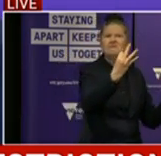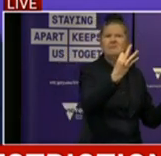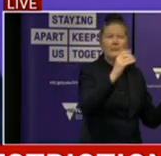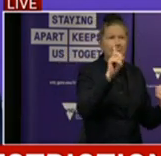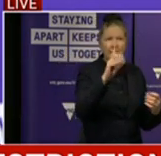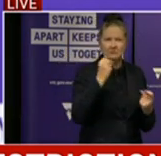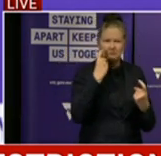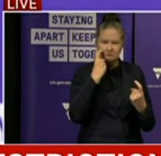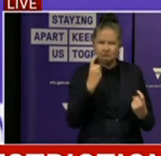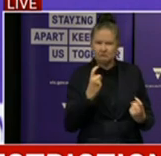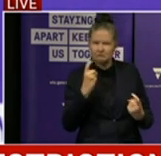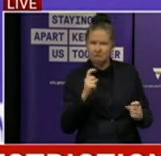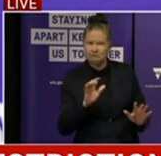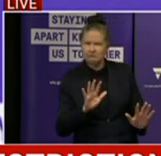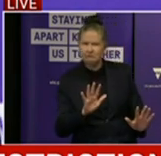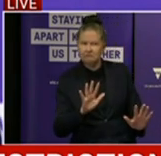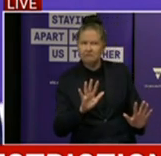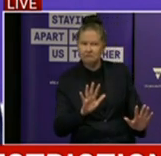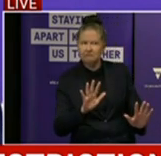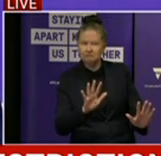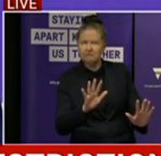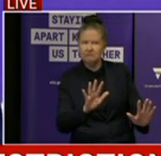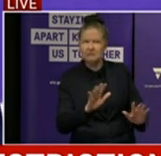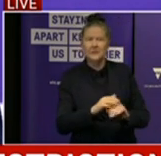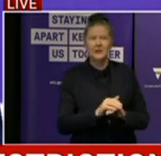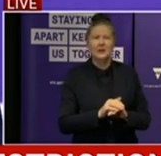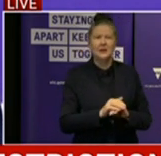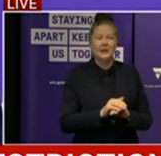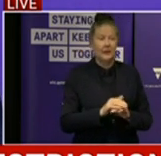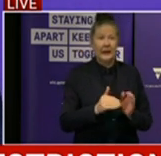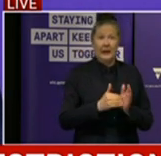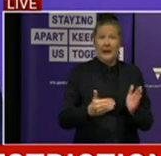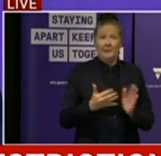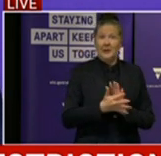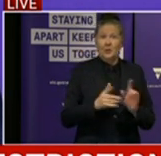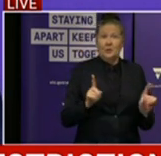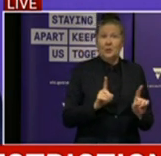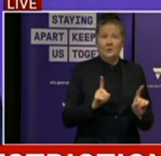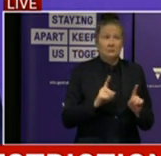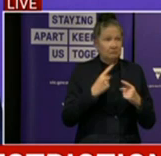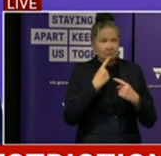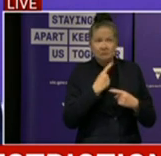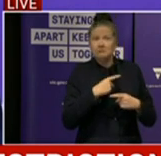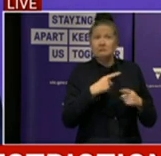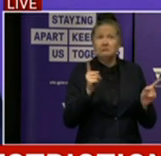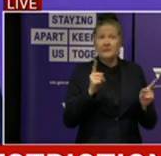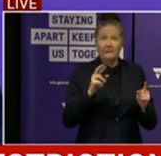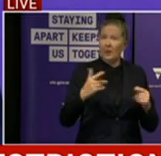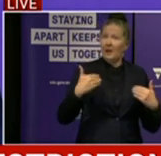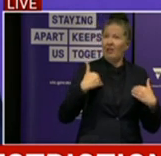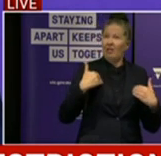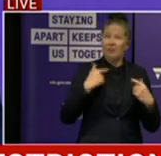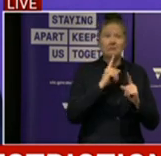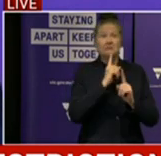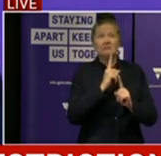You've always got to be cautious. What this means, off public health advice, we're able to make further announcements